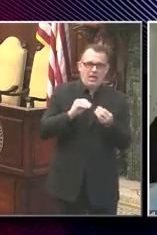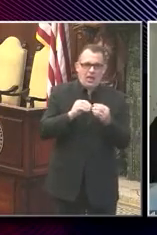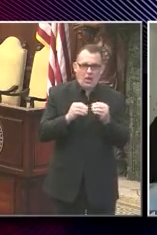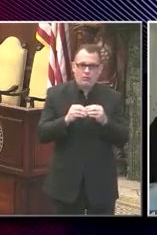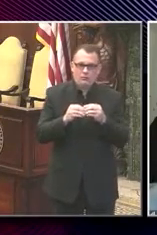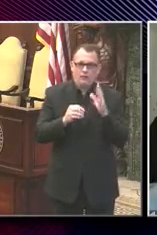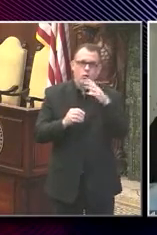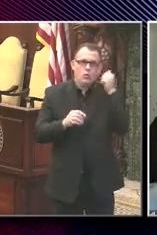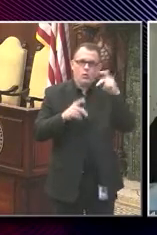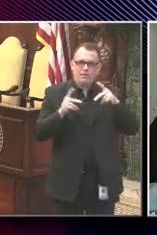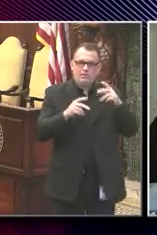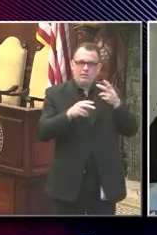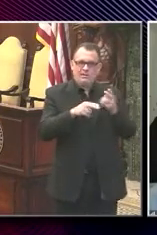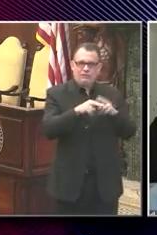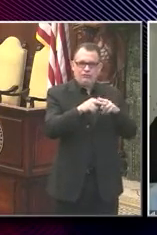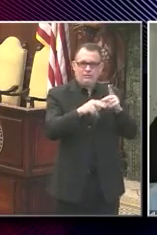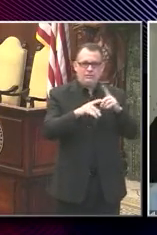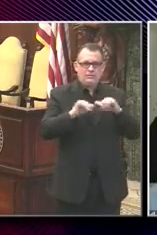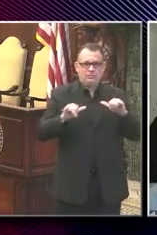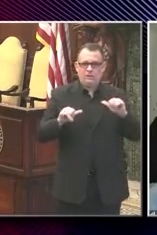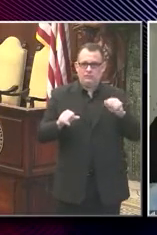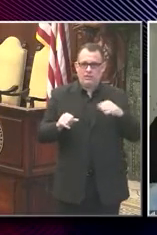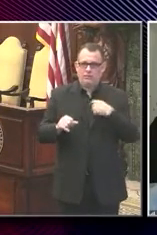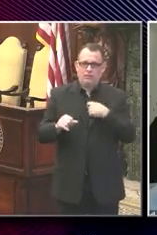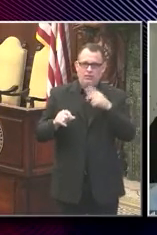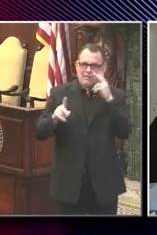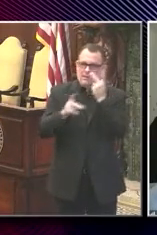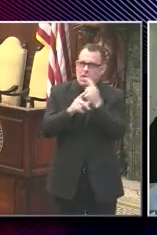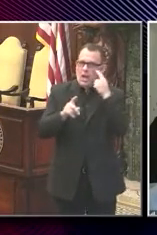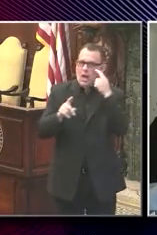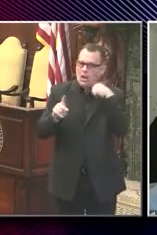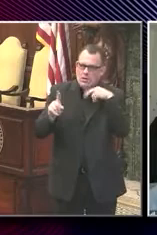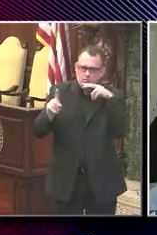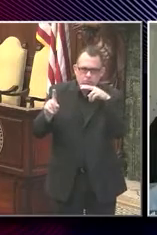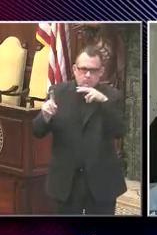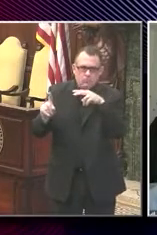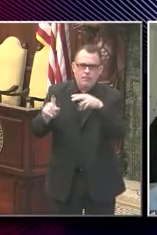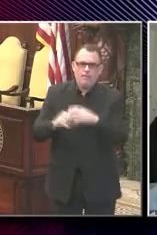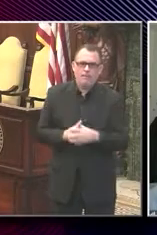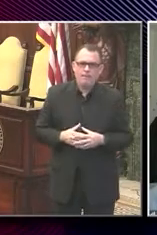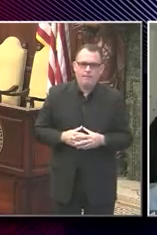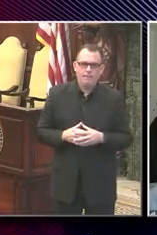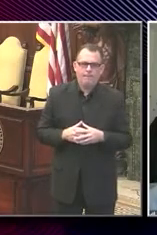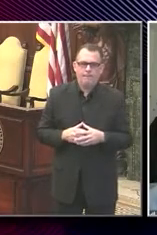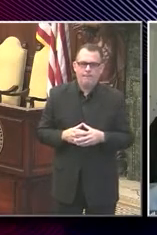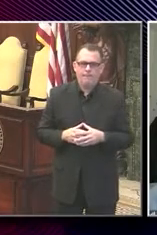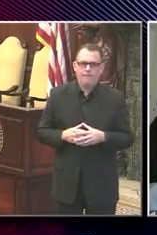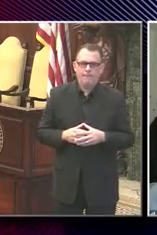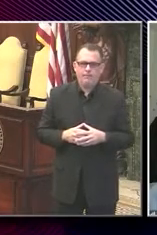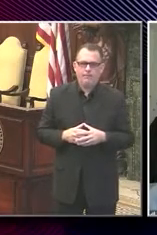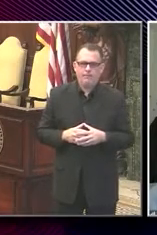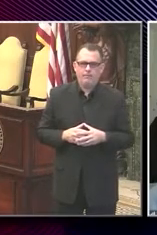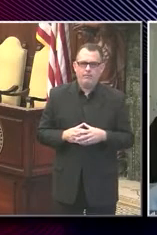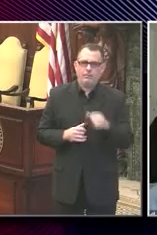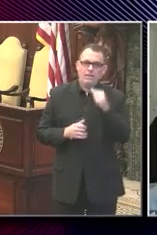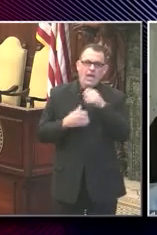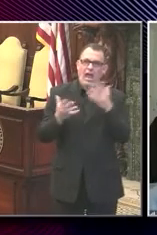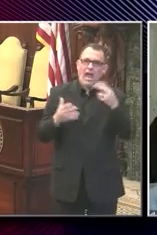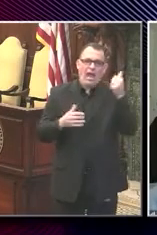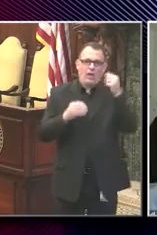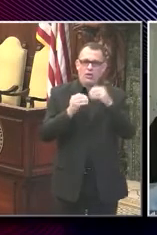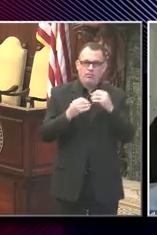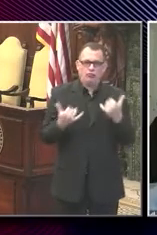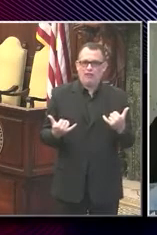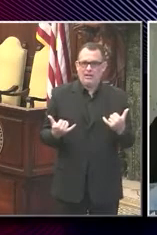on. We're watching that closely. We are getting some cases in people over the age of 70, but not large numbers right now. And I can say we hope to keep it that